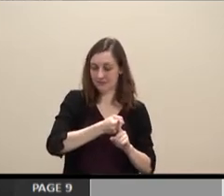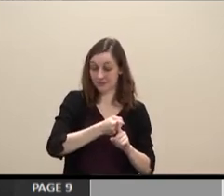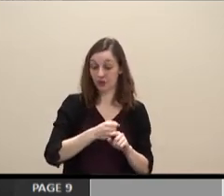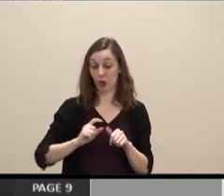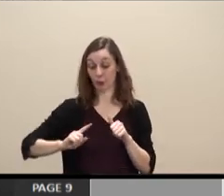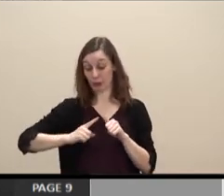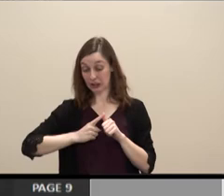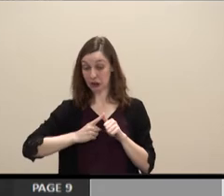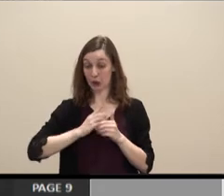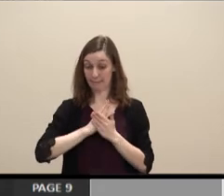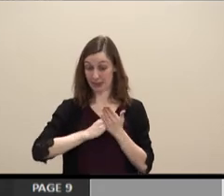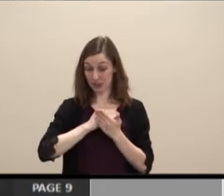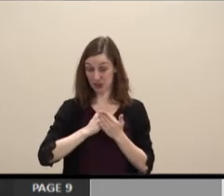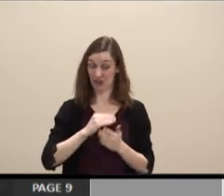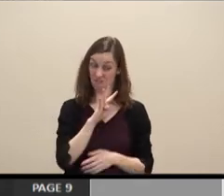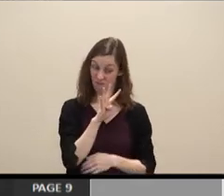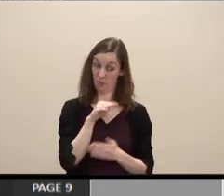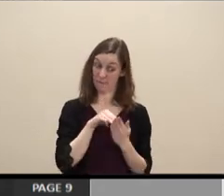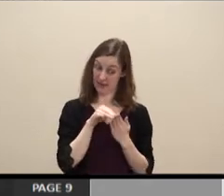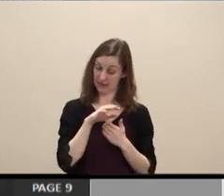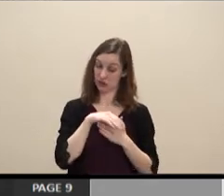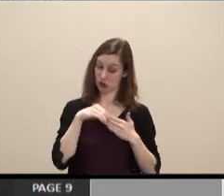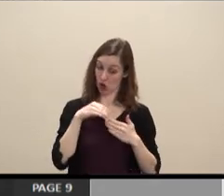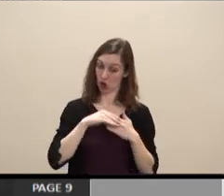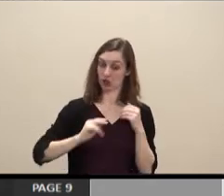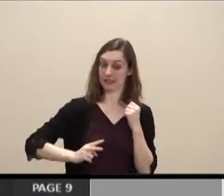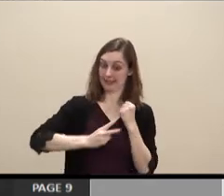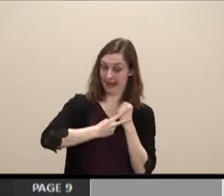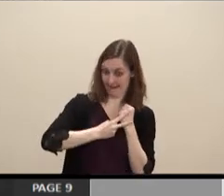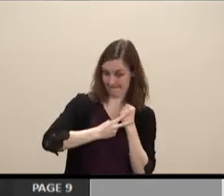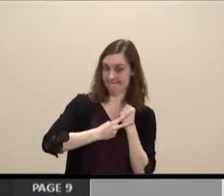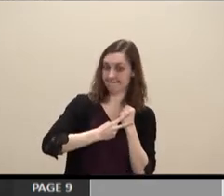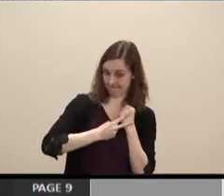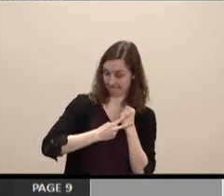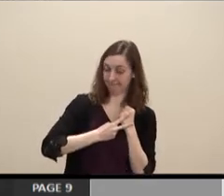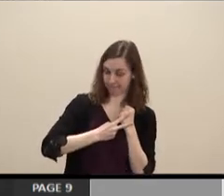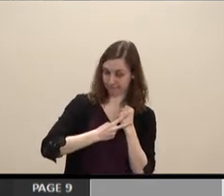from the original budget, was $4 million that we saved in salary